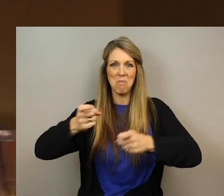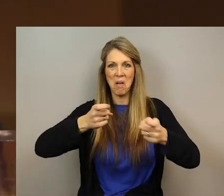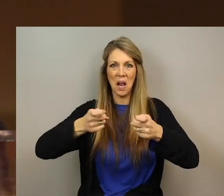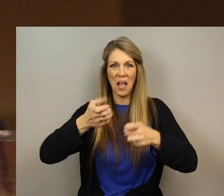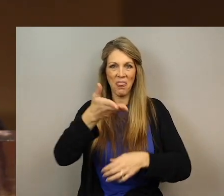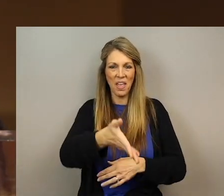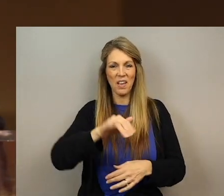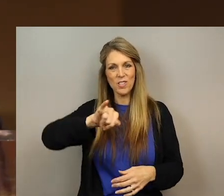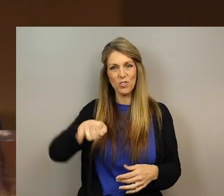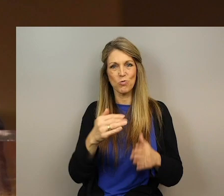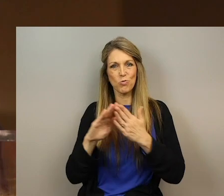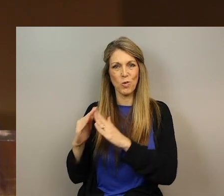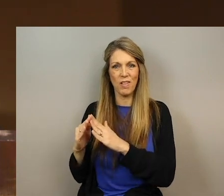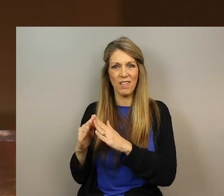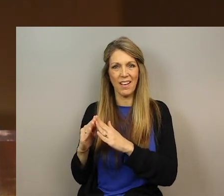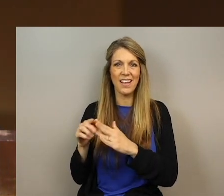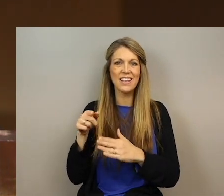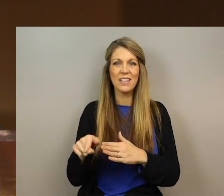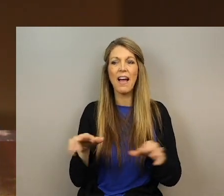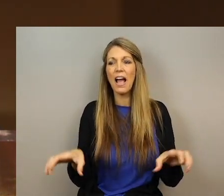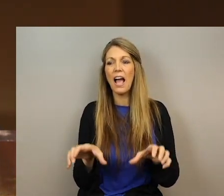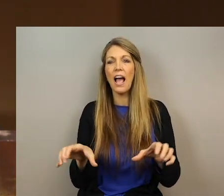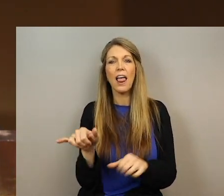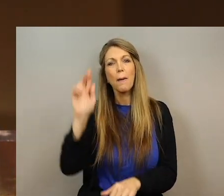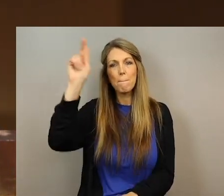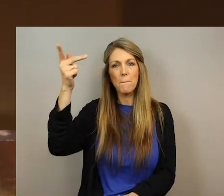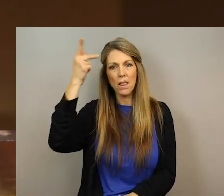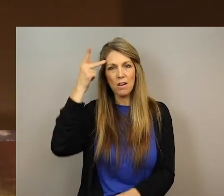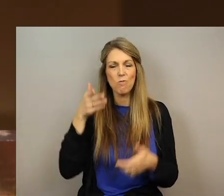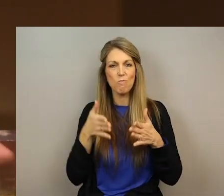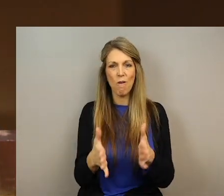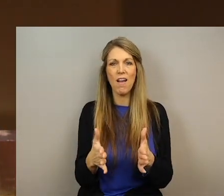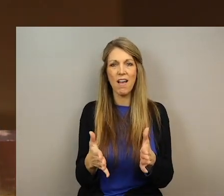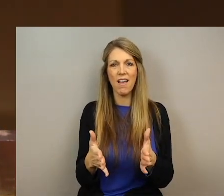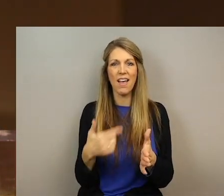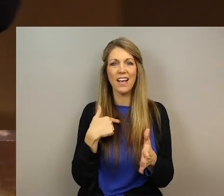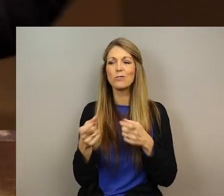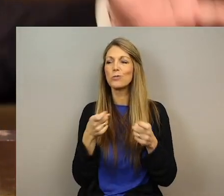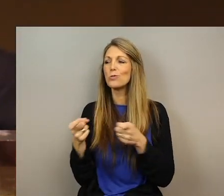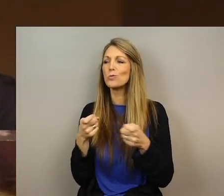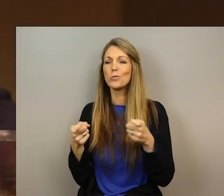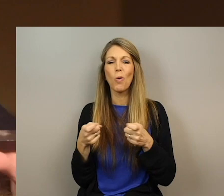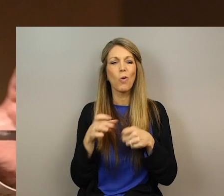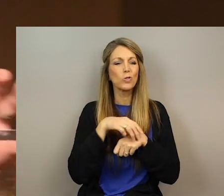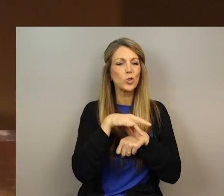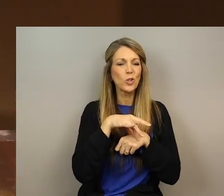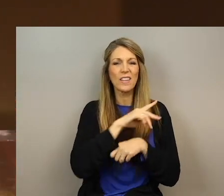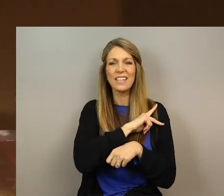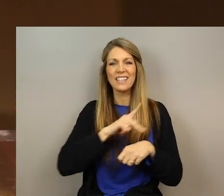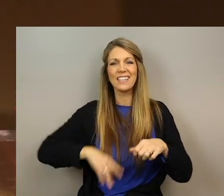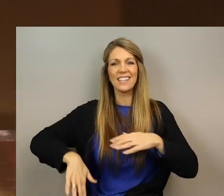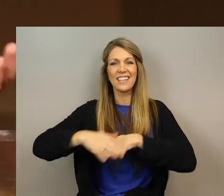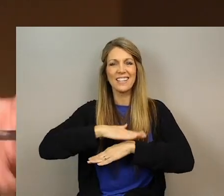kingdom in Jerusalem, that He was going to act in a political manner. He was going to control an earthly kingdom, that He